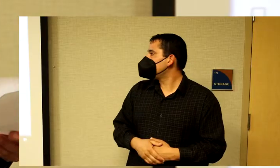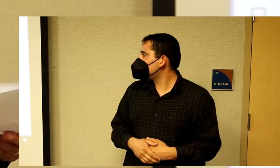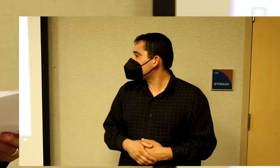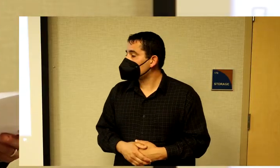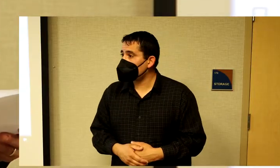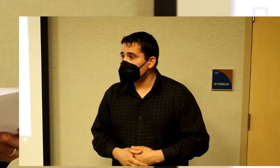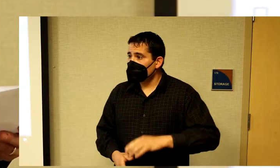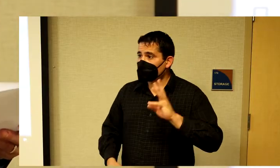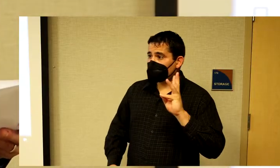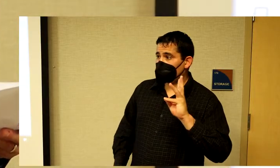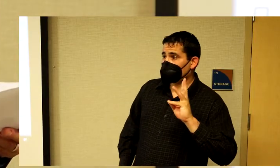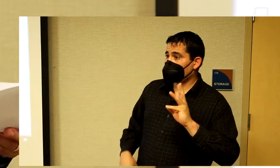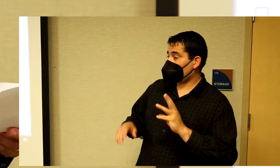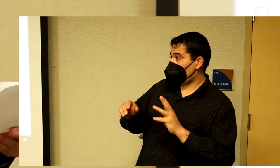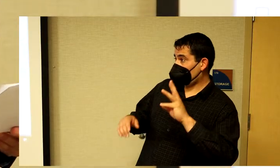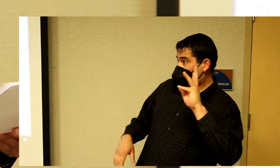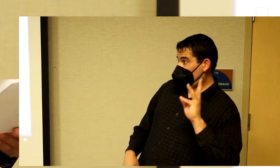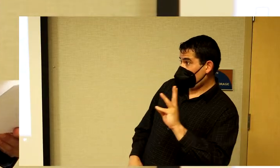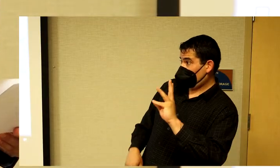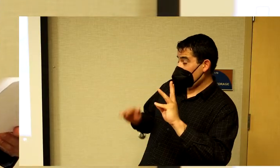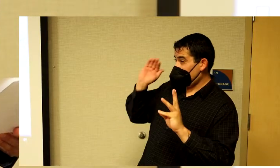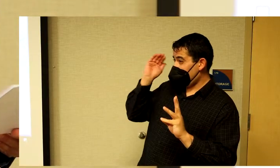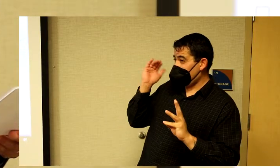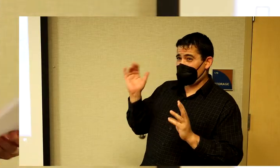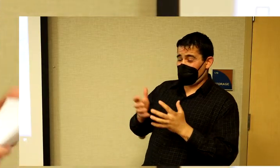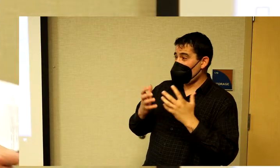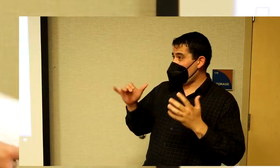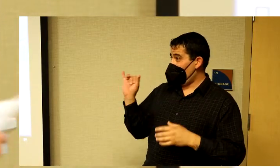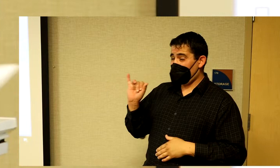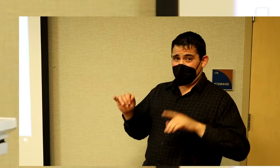6 looks a lot like Angel's dimension, right?